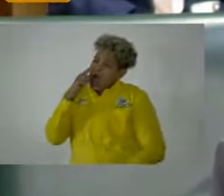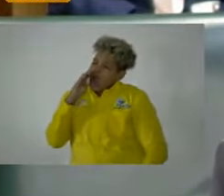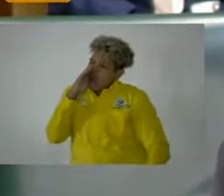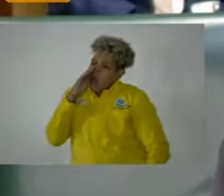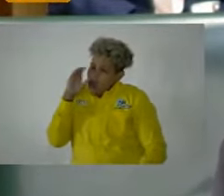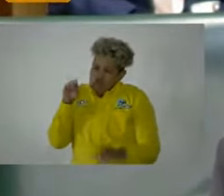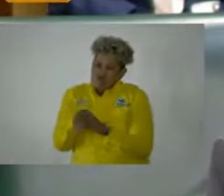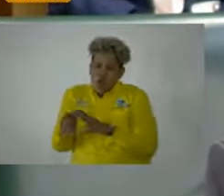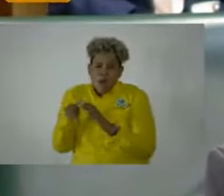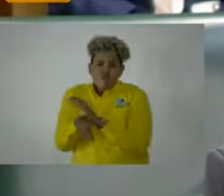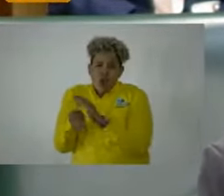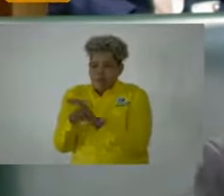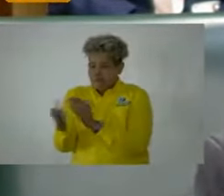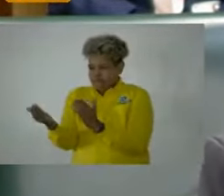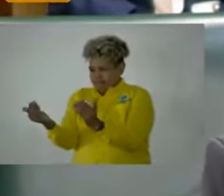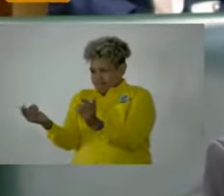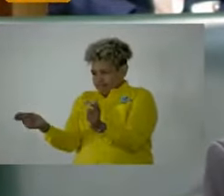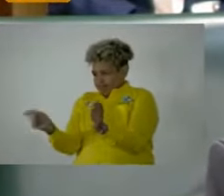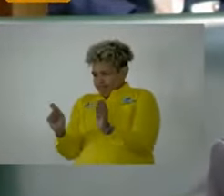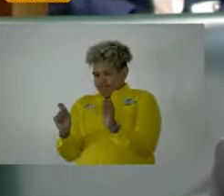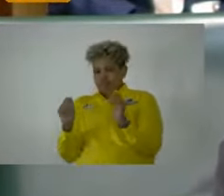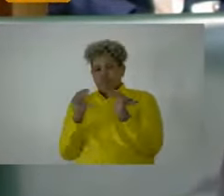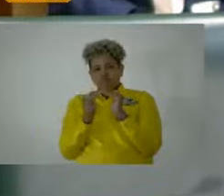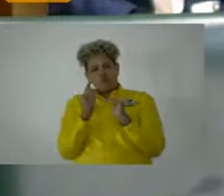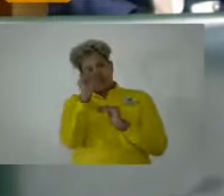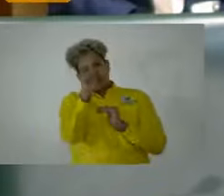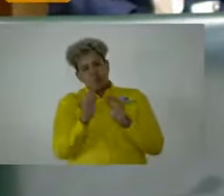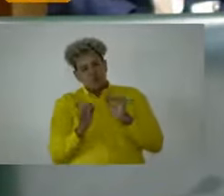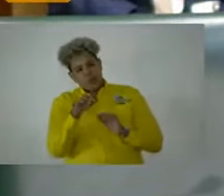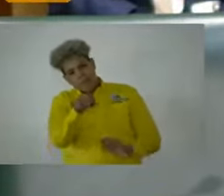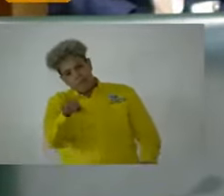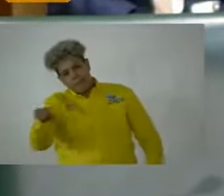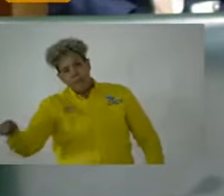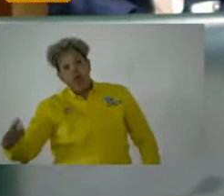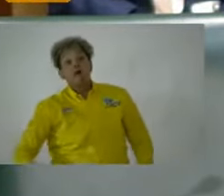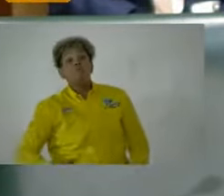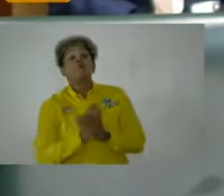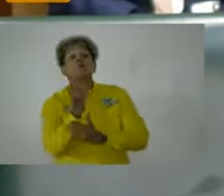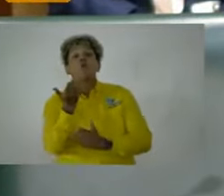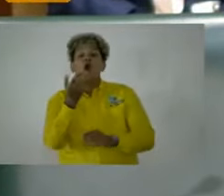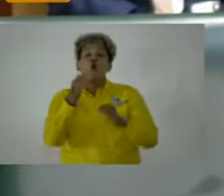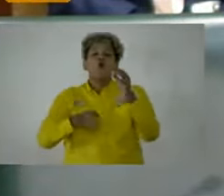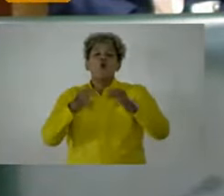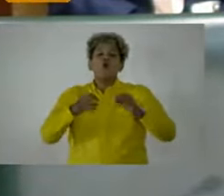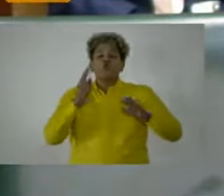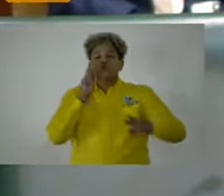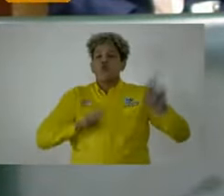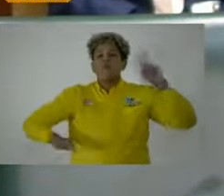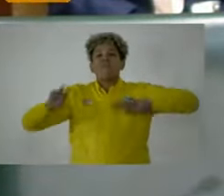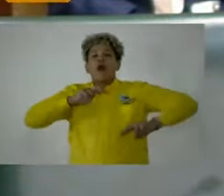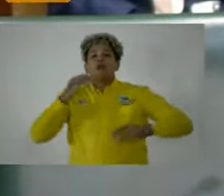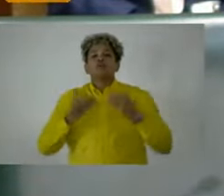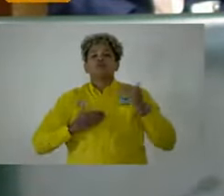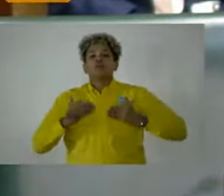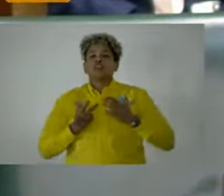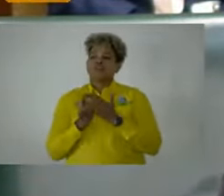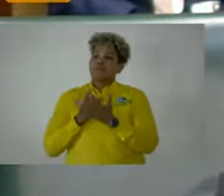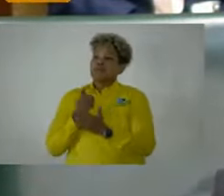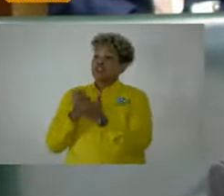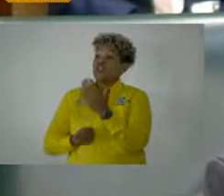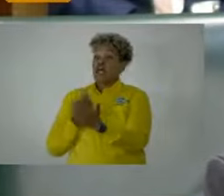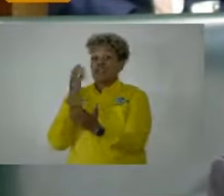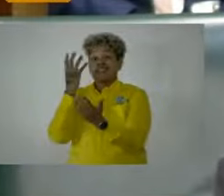violence across Jamaica and brings them to justice, including through a court-supervised process of pre-charge